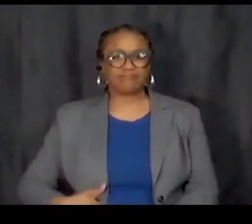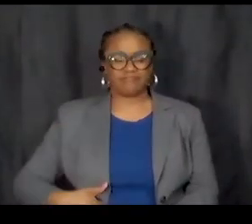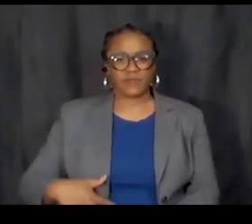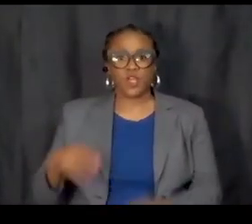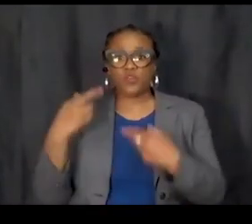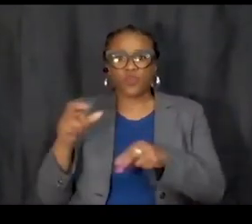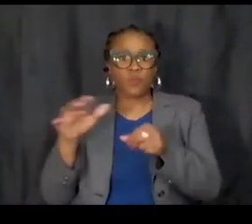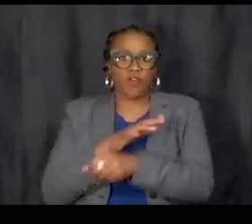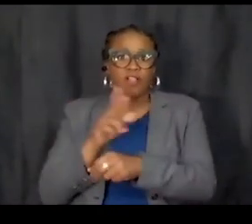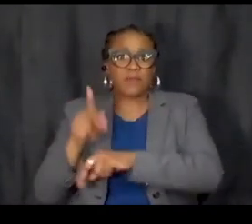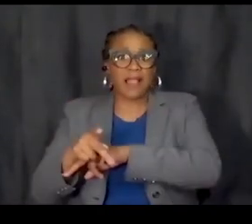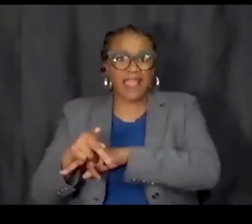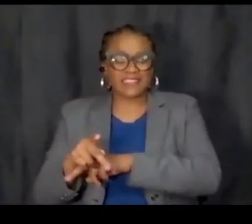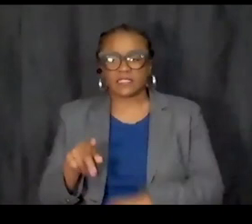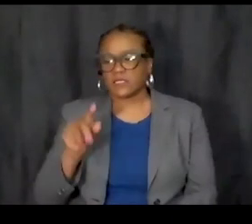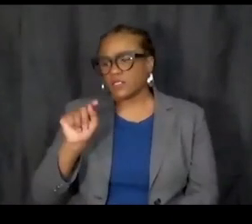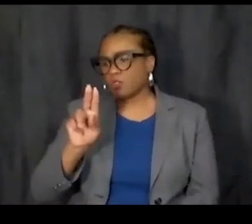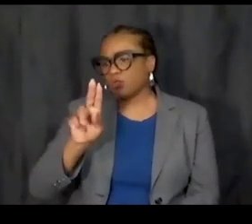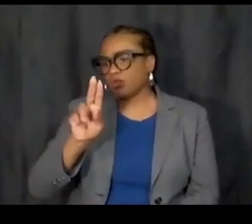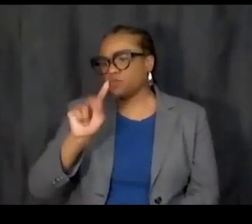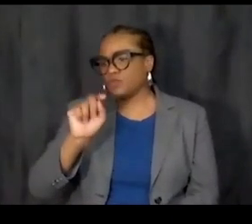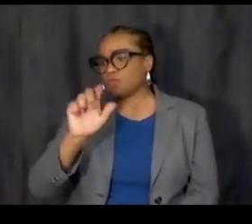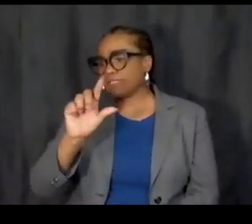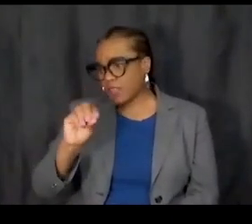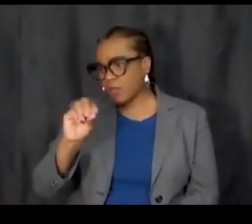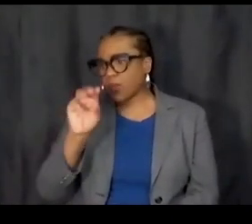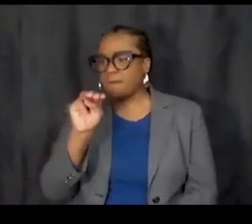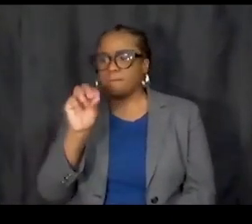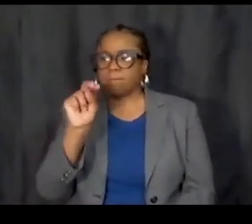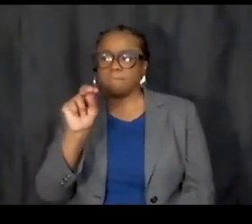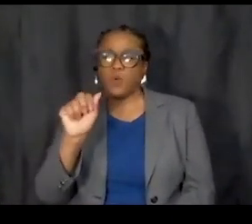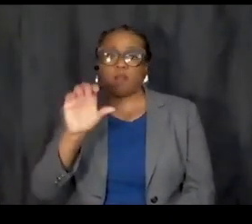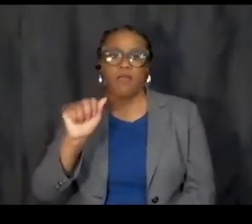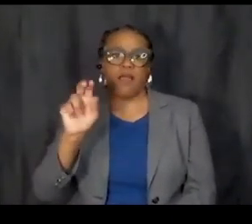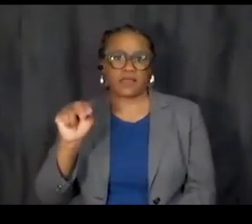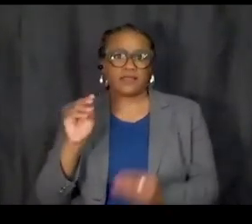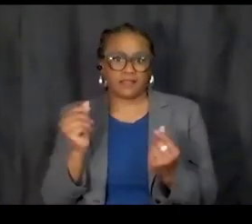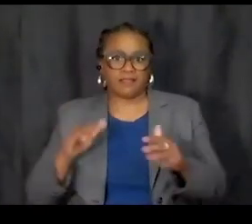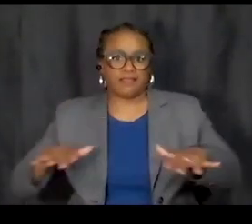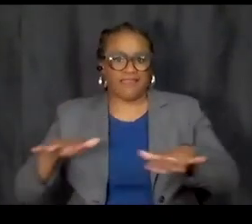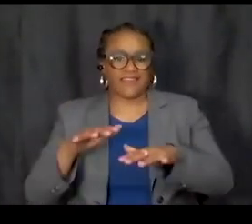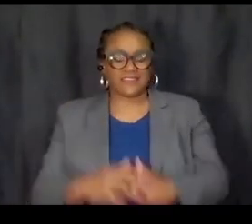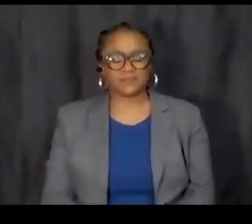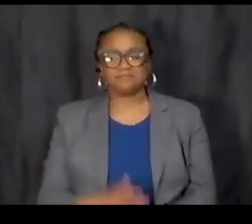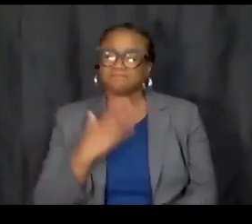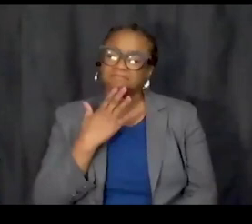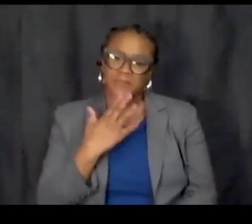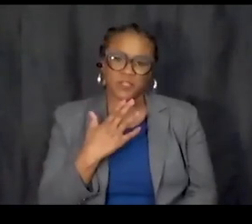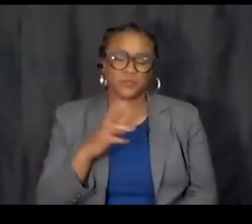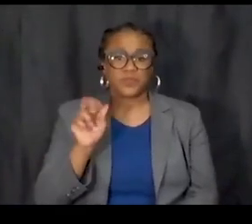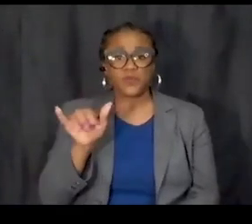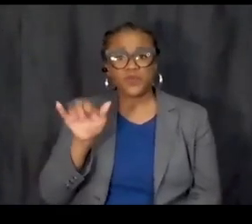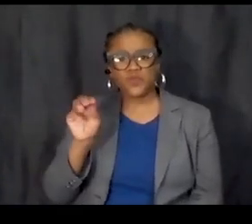full of plants on Tutelo and Monacan land. Thank you so much. Next,